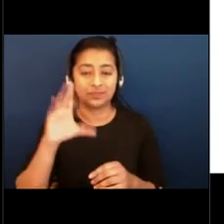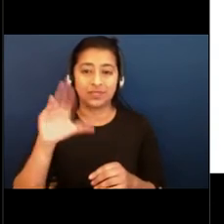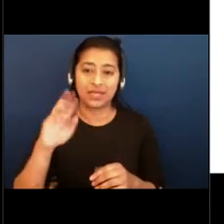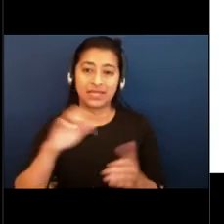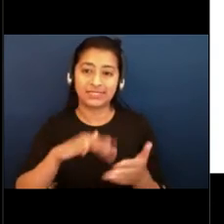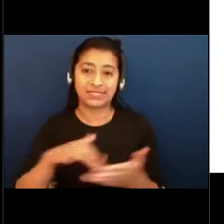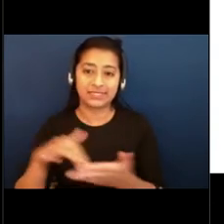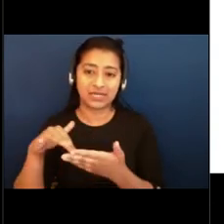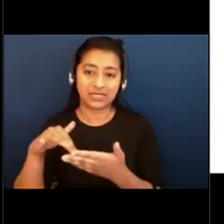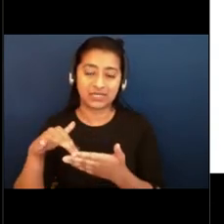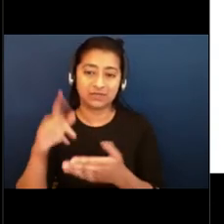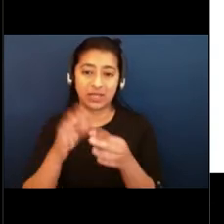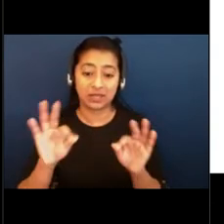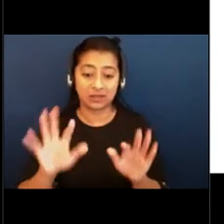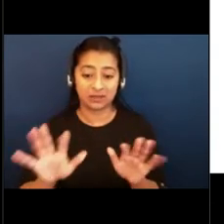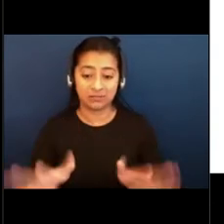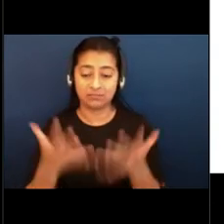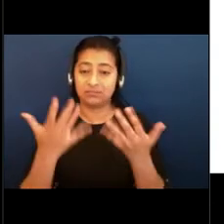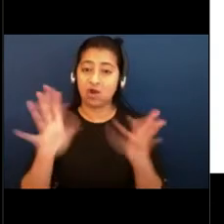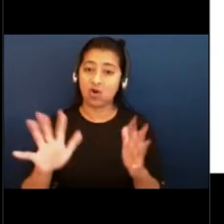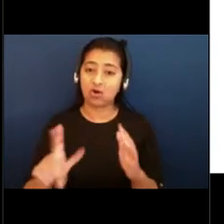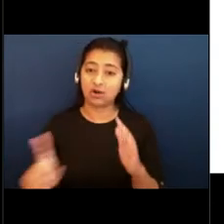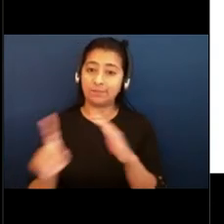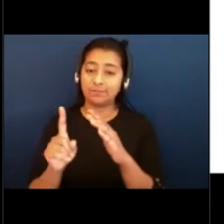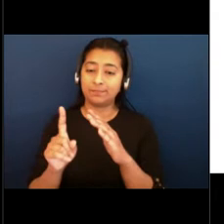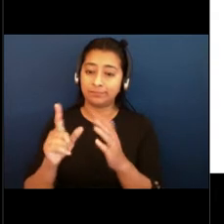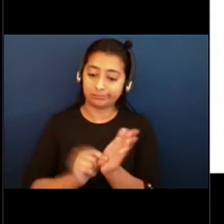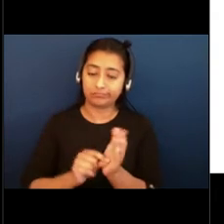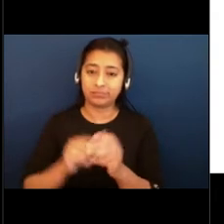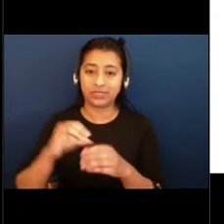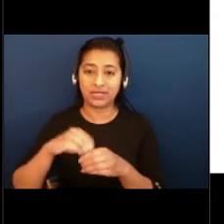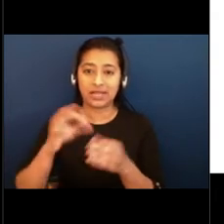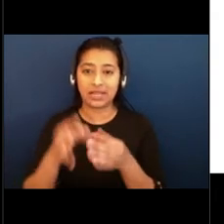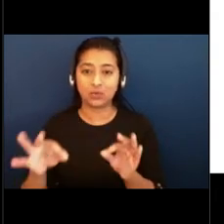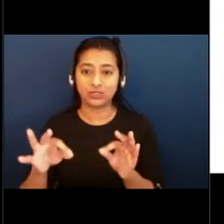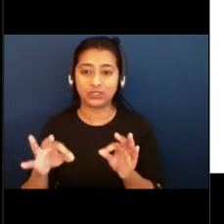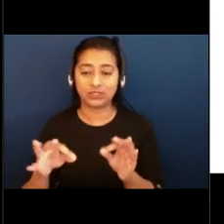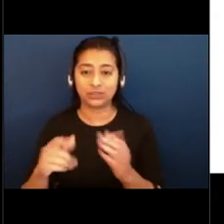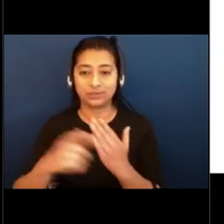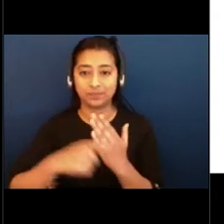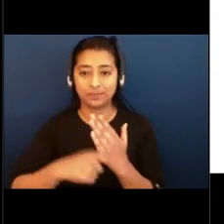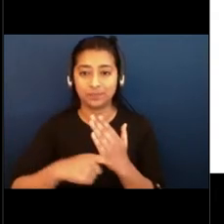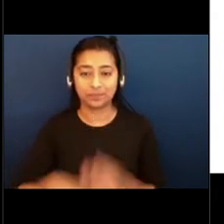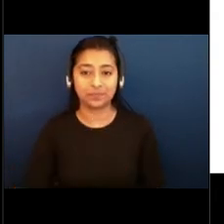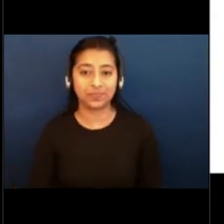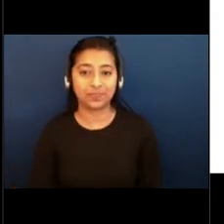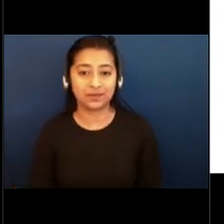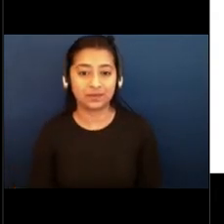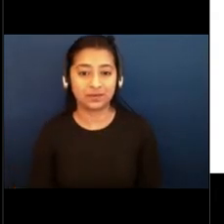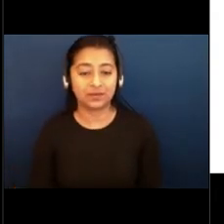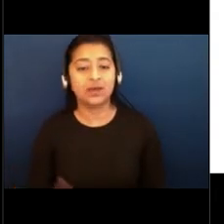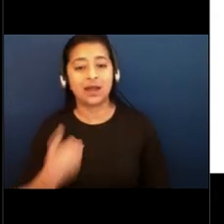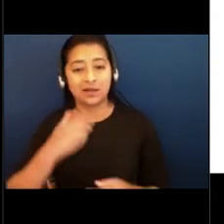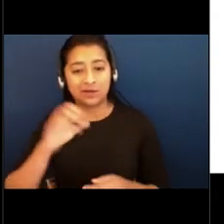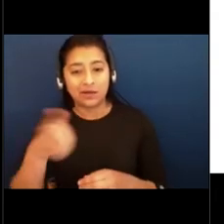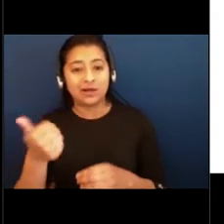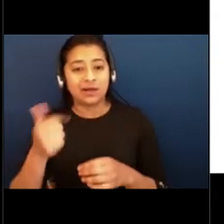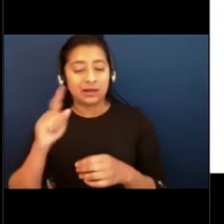revitalization that have already appeared in language. There's also papers that explore the relationship between documentation